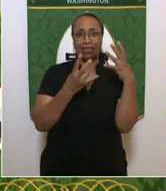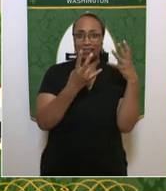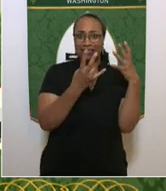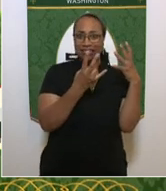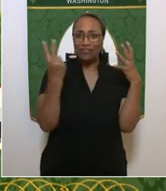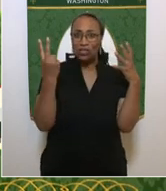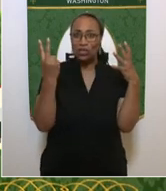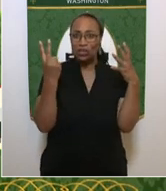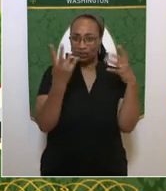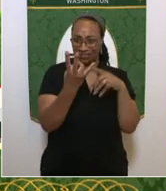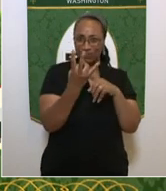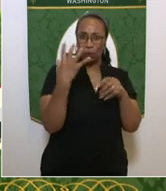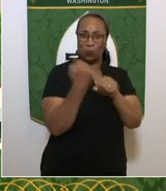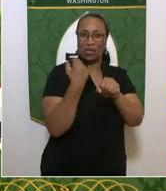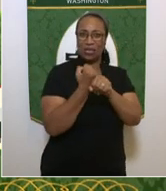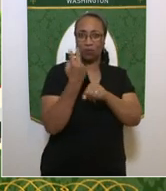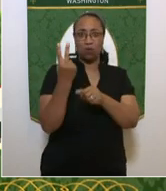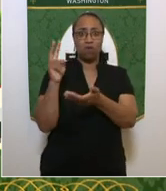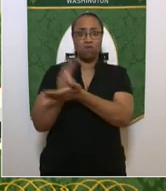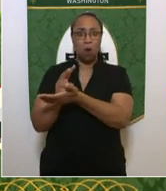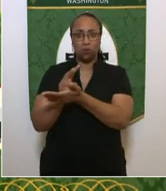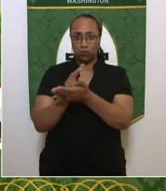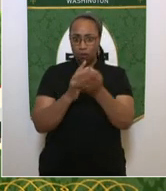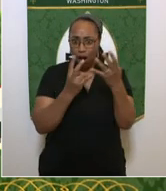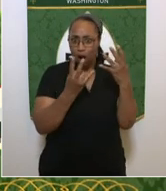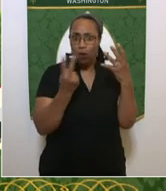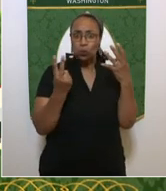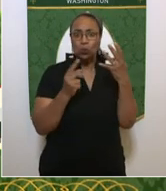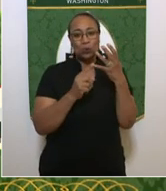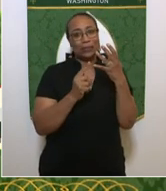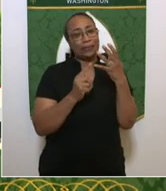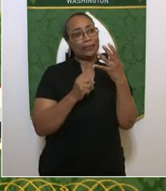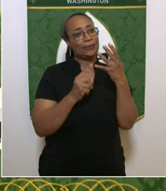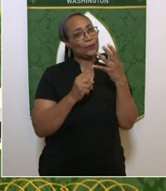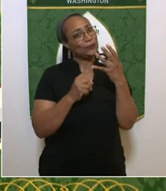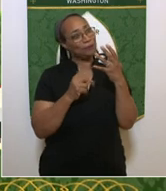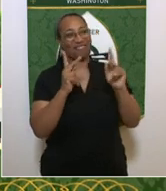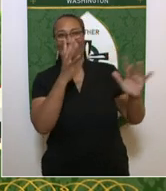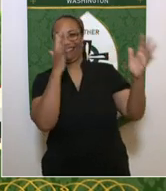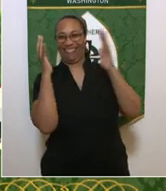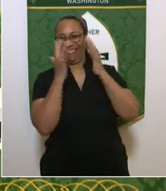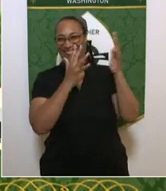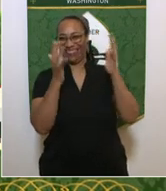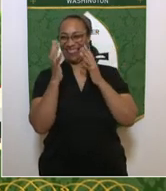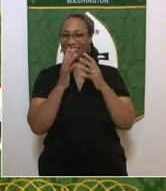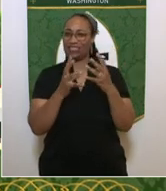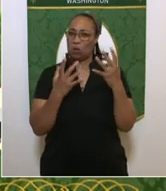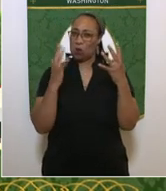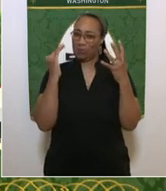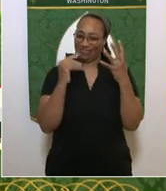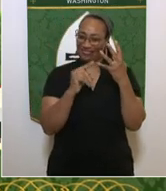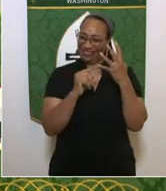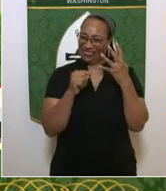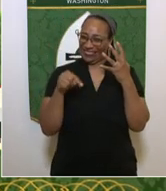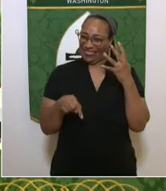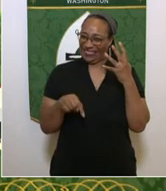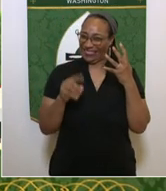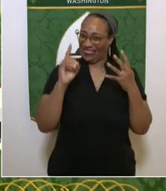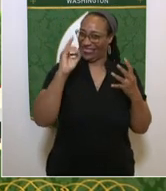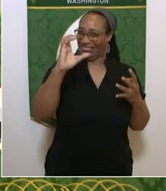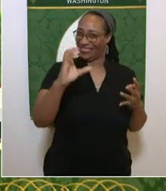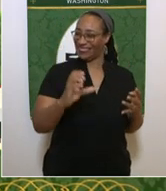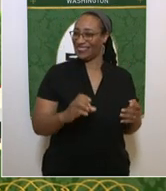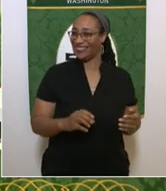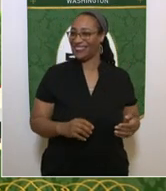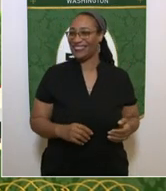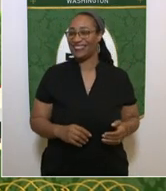But let me further say that I spent the last year, Washington is a